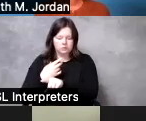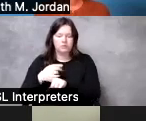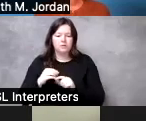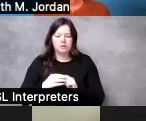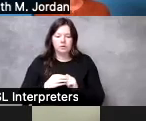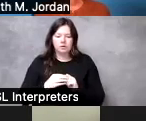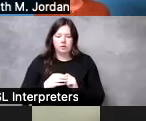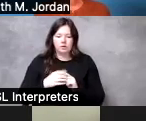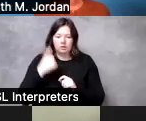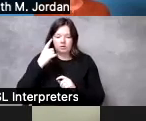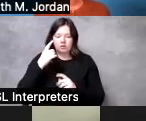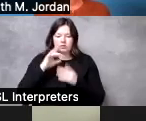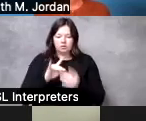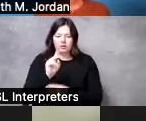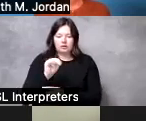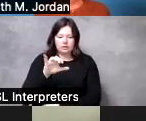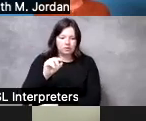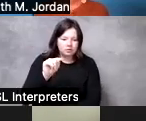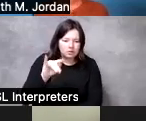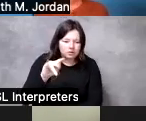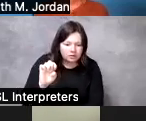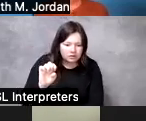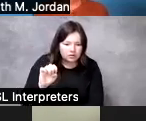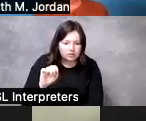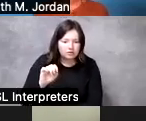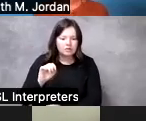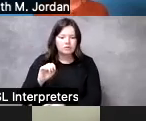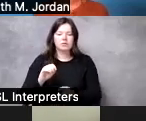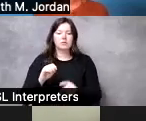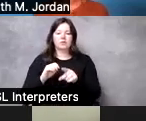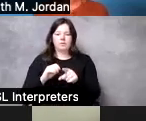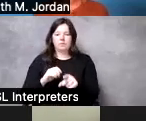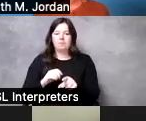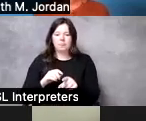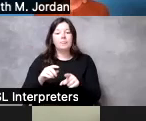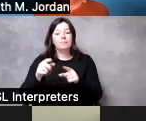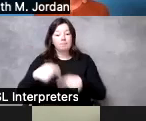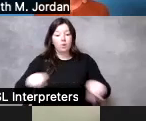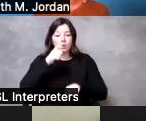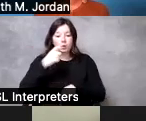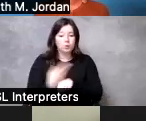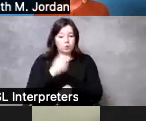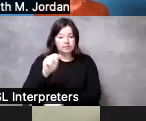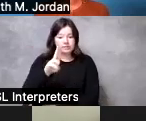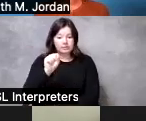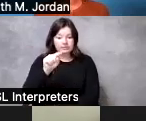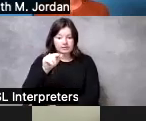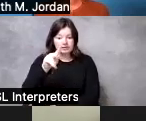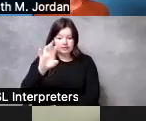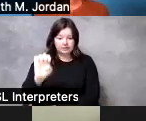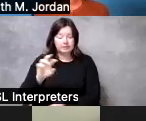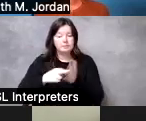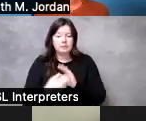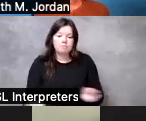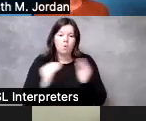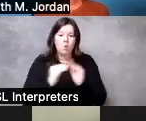the relationship between substance use and mental health. Those who misuse substances have a higher likelihood of